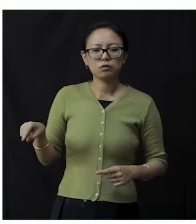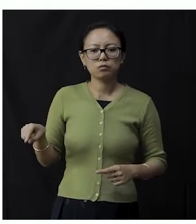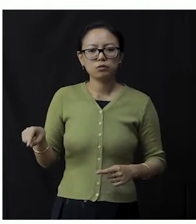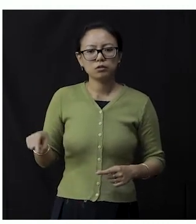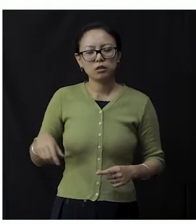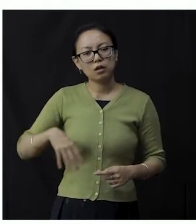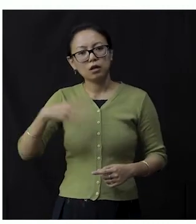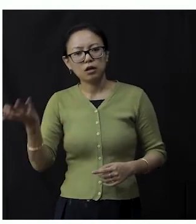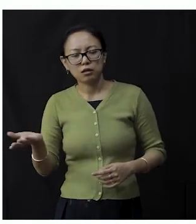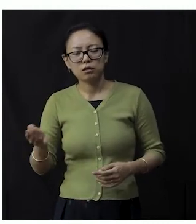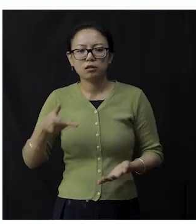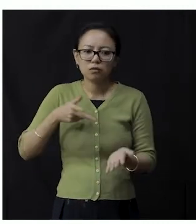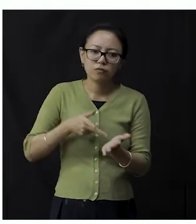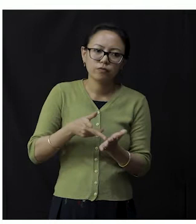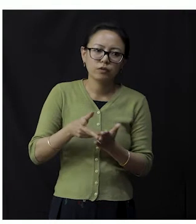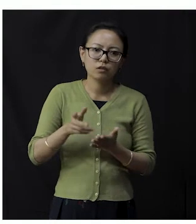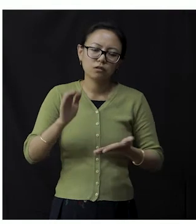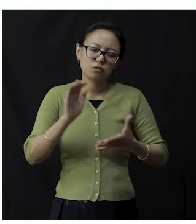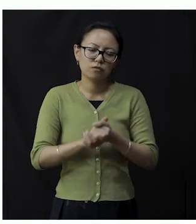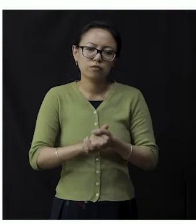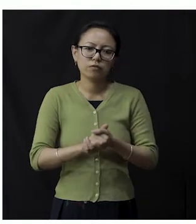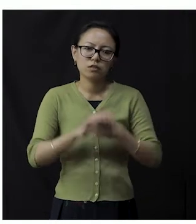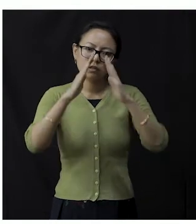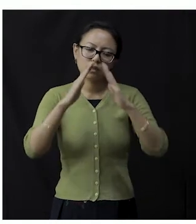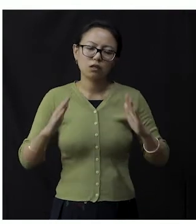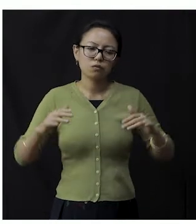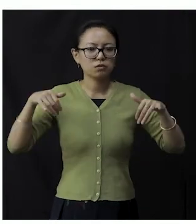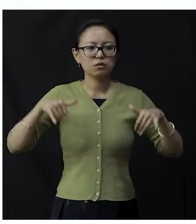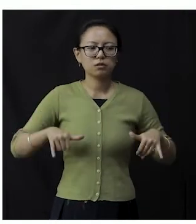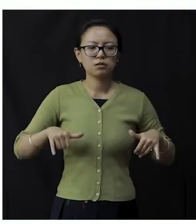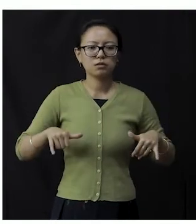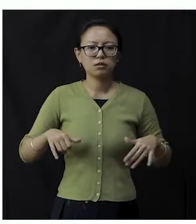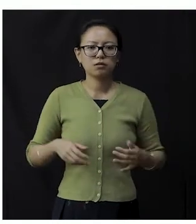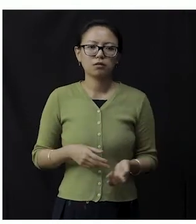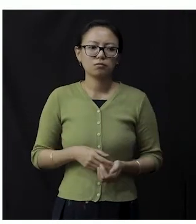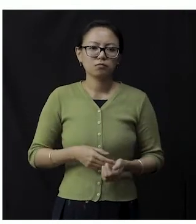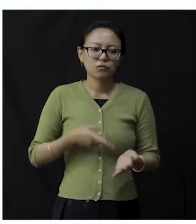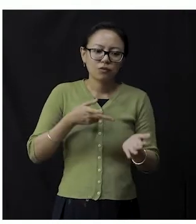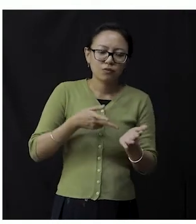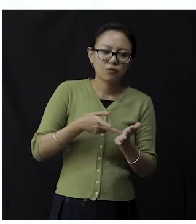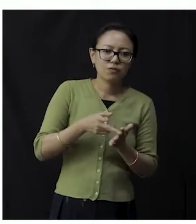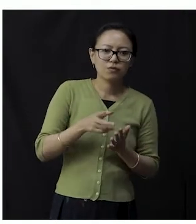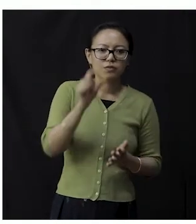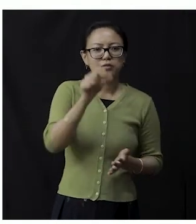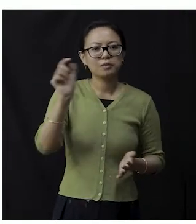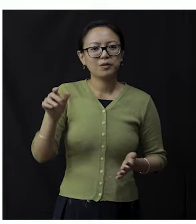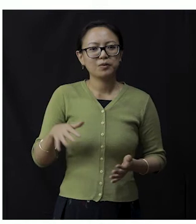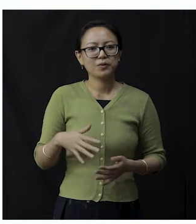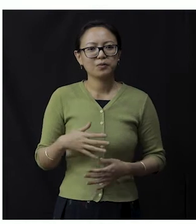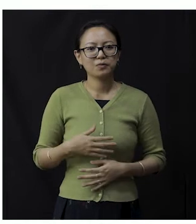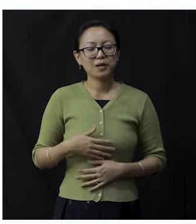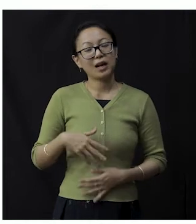village. The people were so glad, so happy. Wow, he's going away. And they